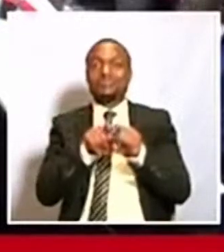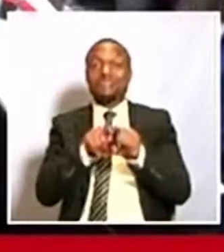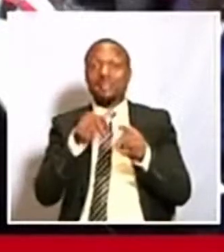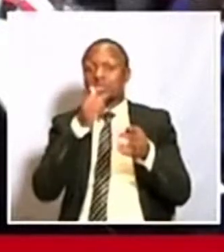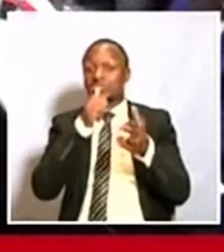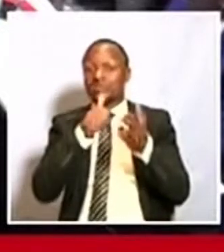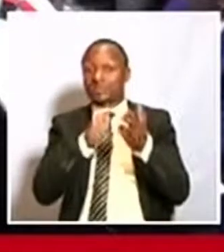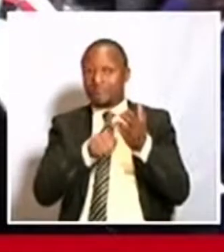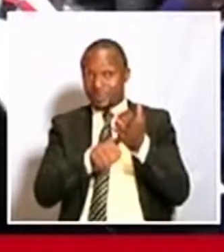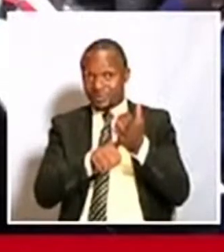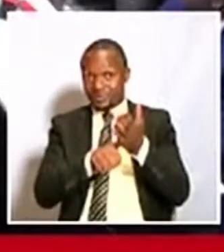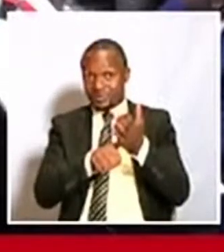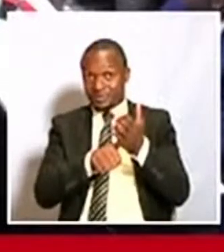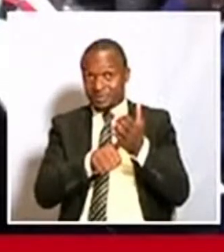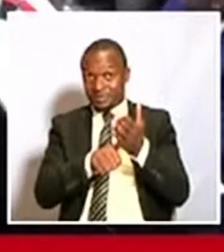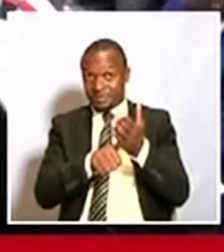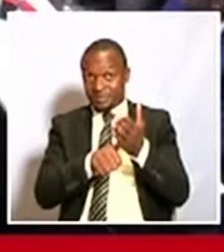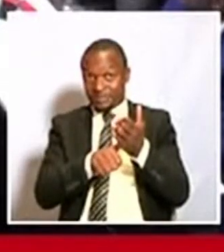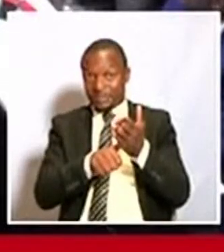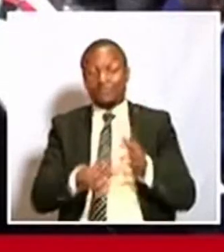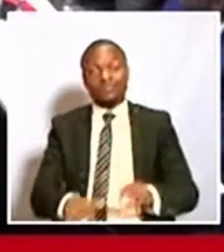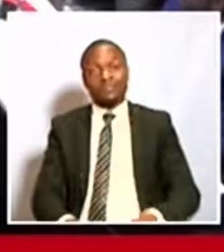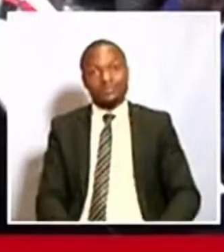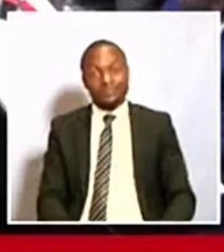letter reprimanding or